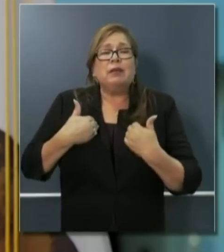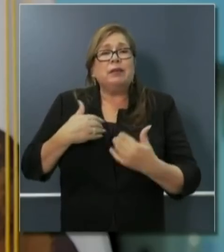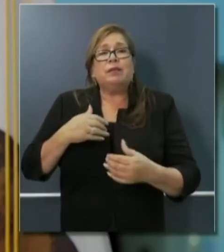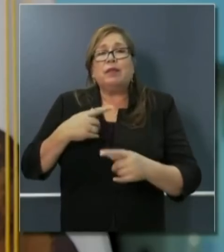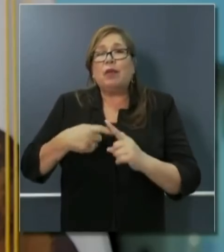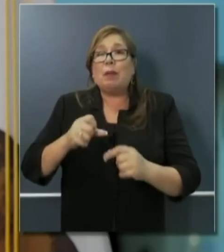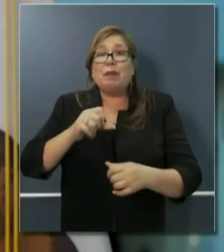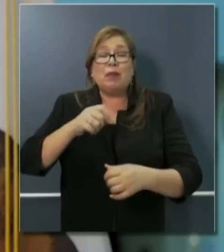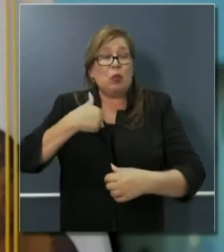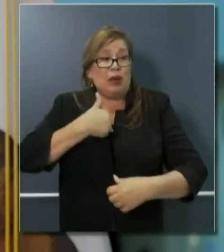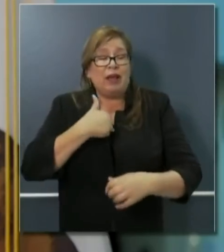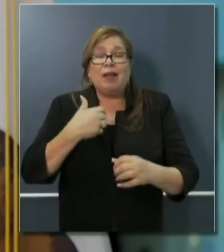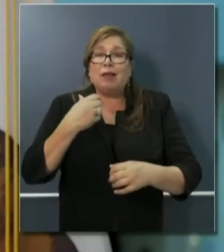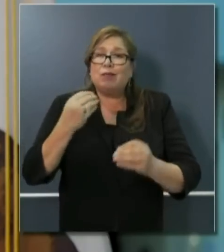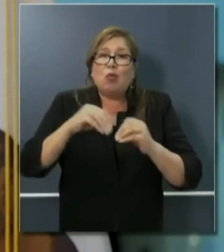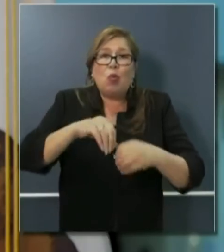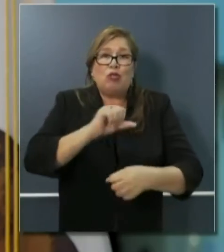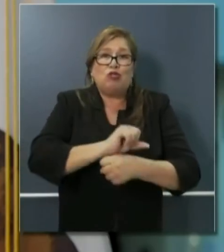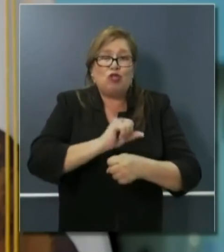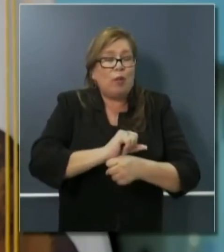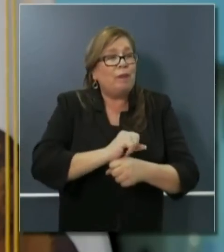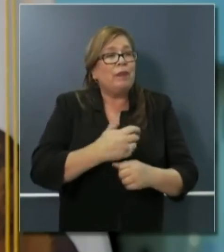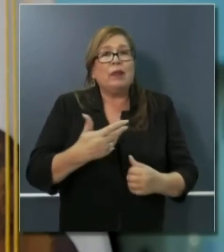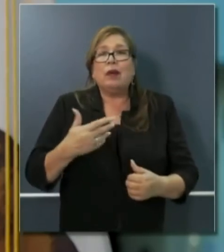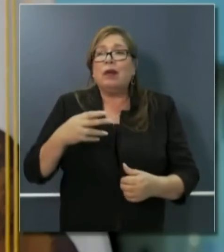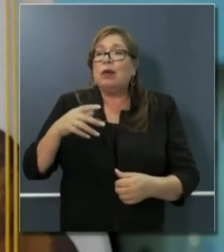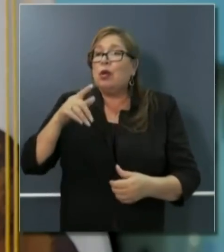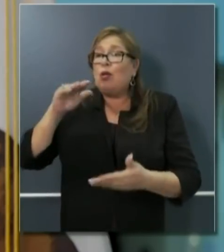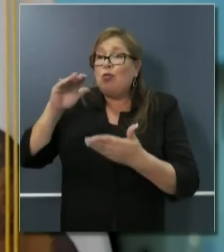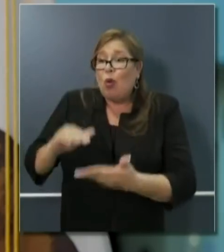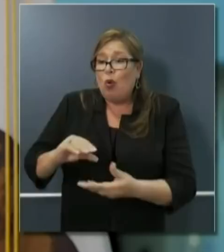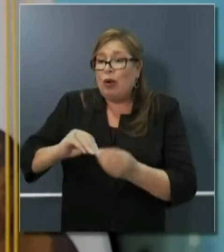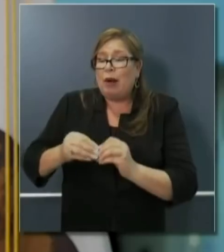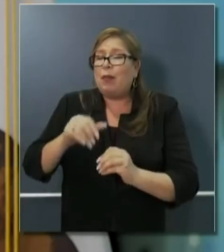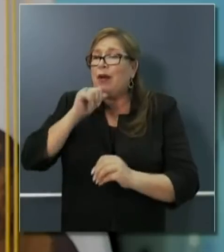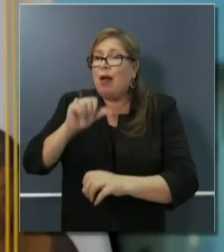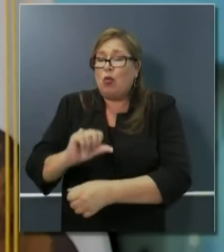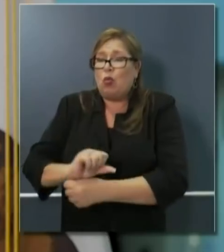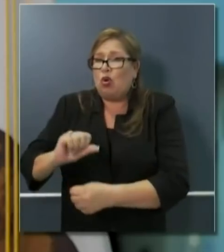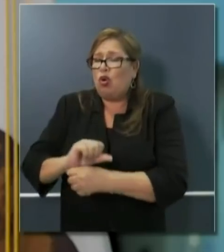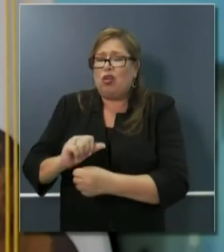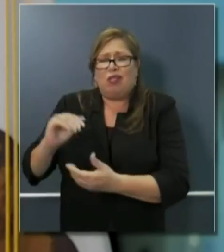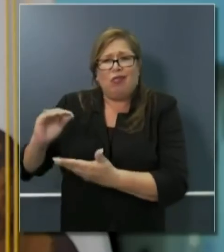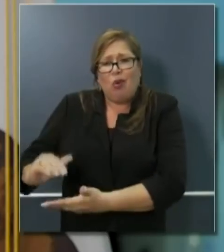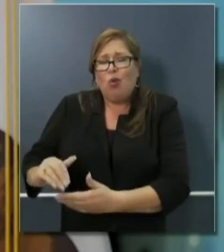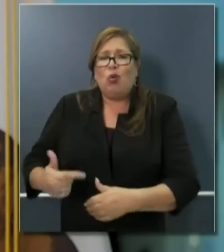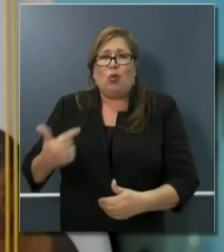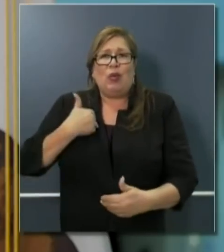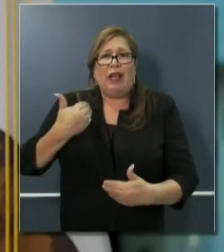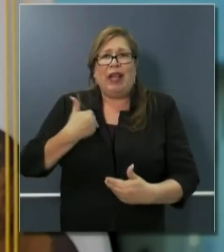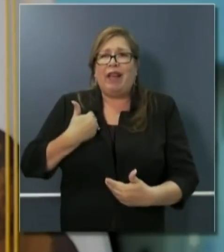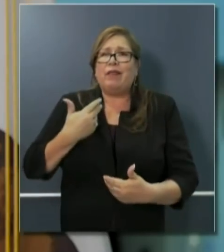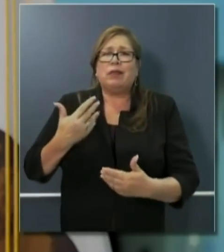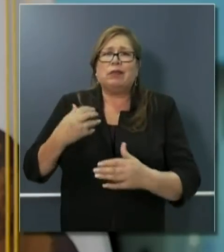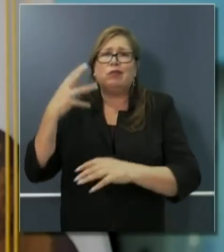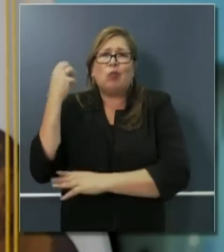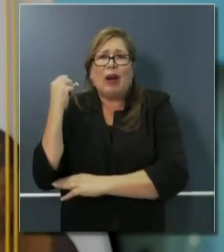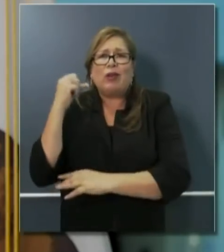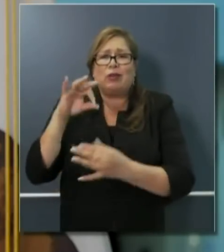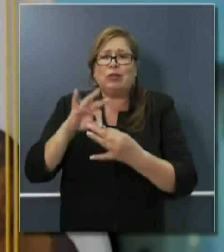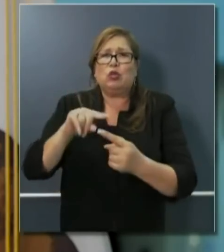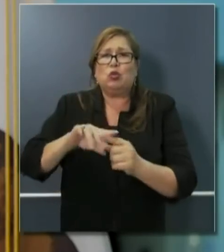from job creation to low unemployment to record reserves, surpluses, the